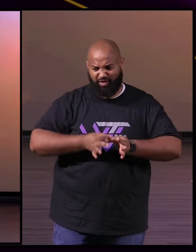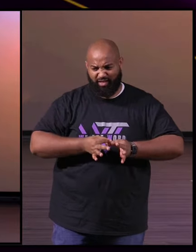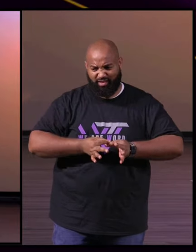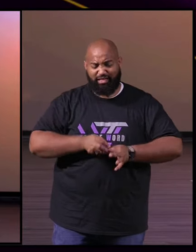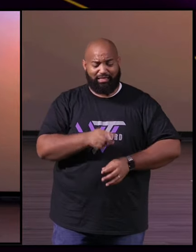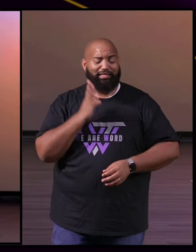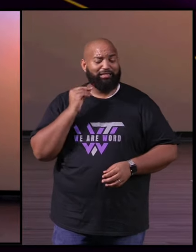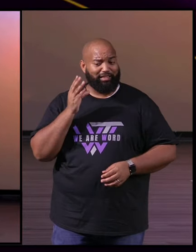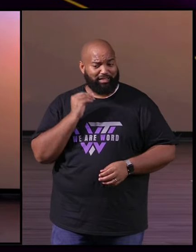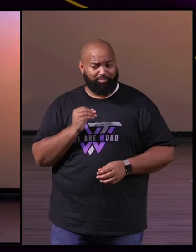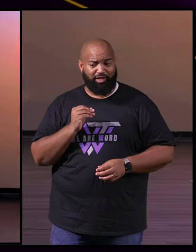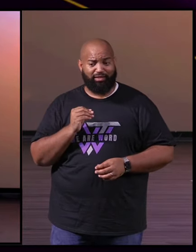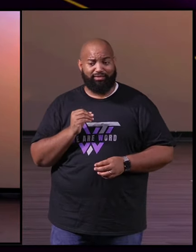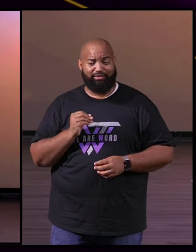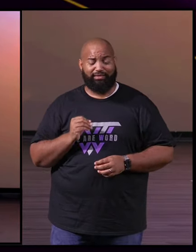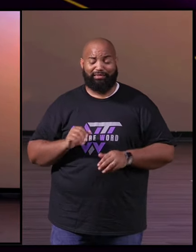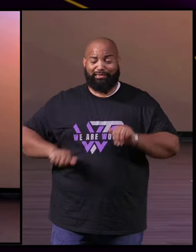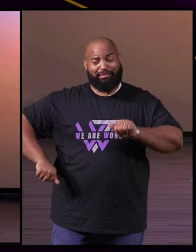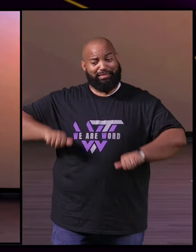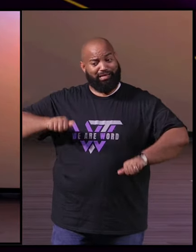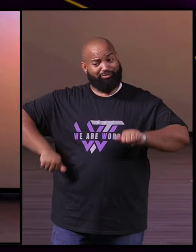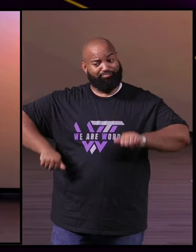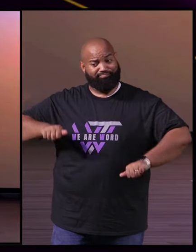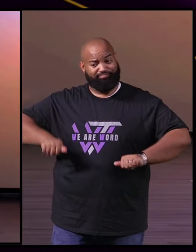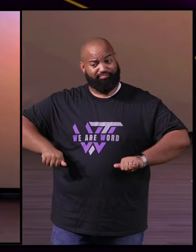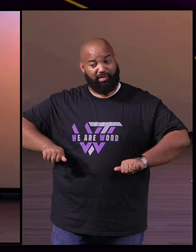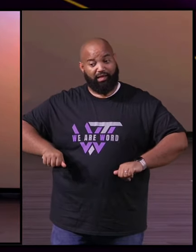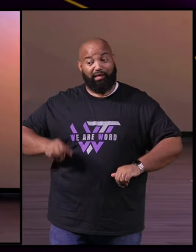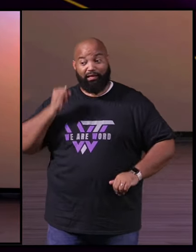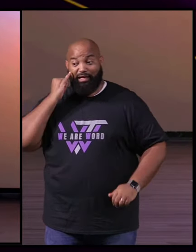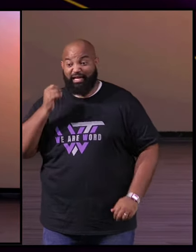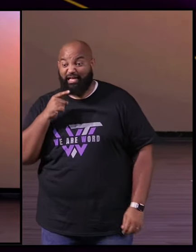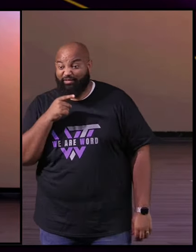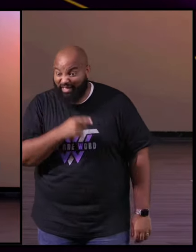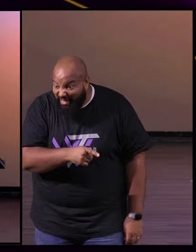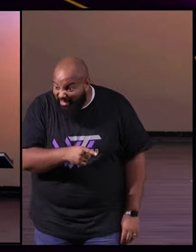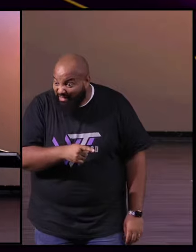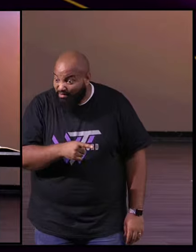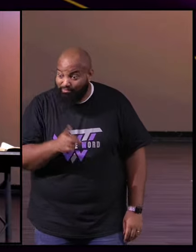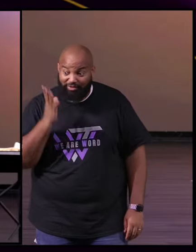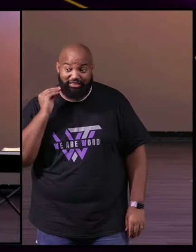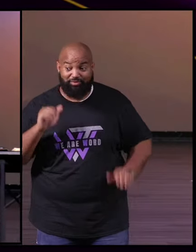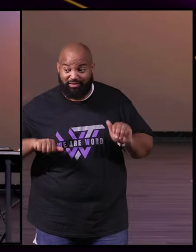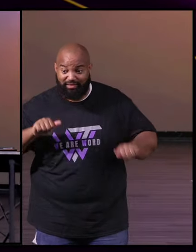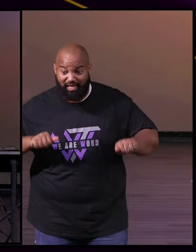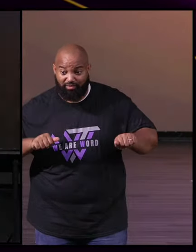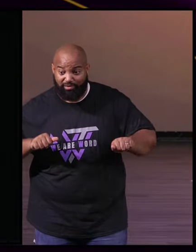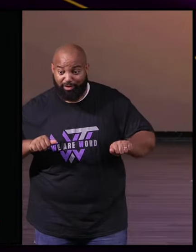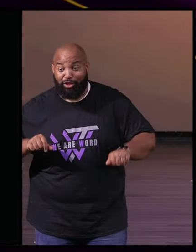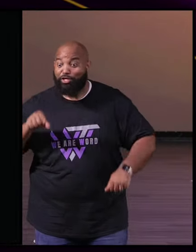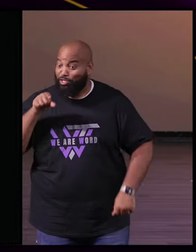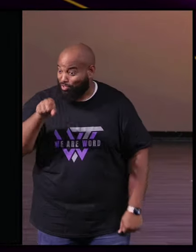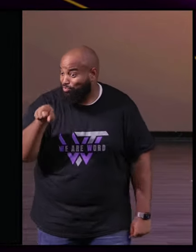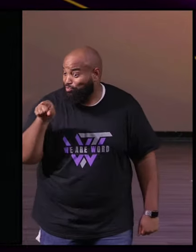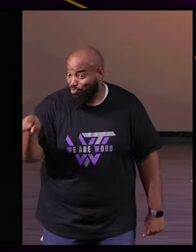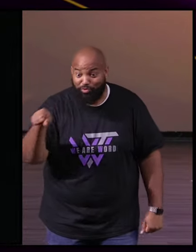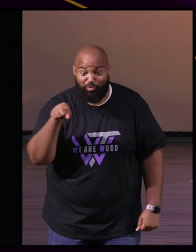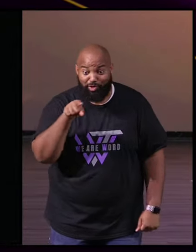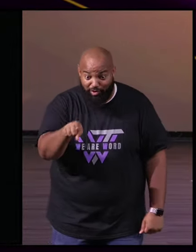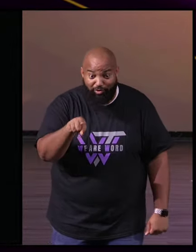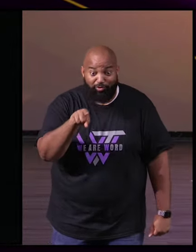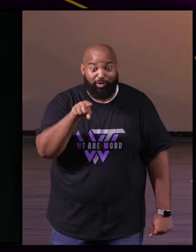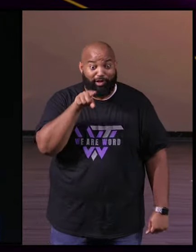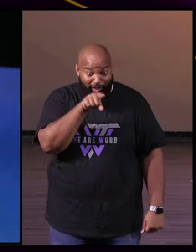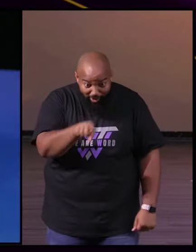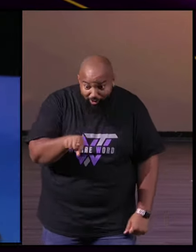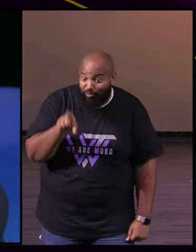If the father of faith loses faith sometimes, then you need to give your neighbor